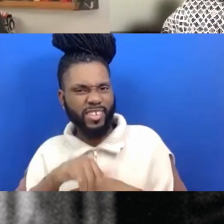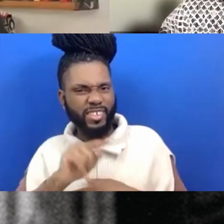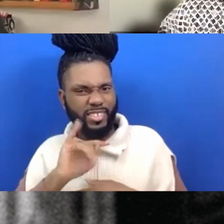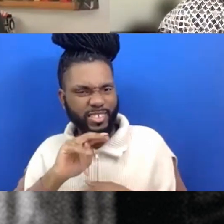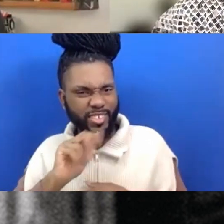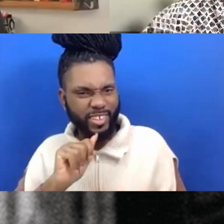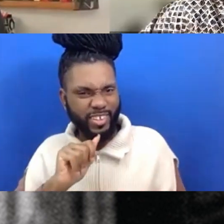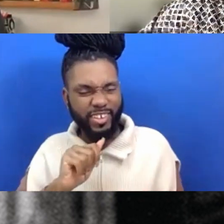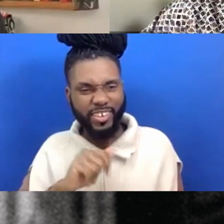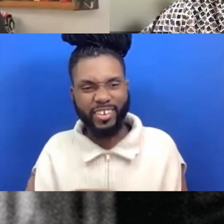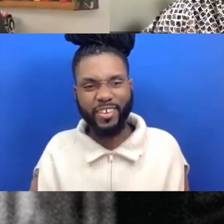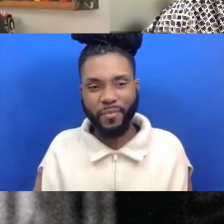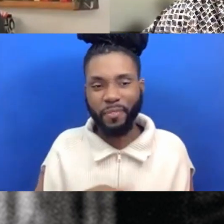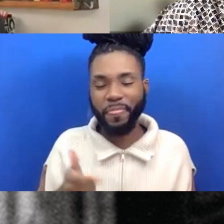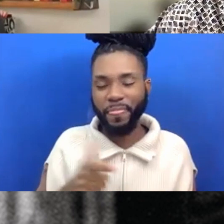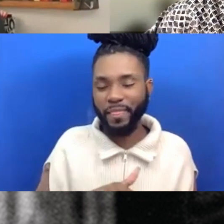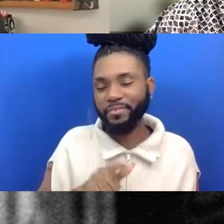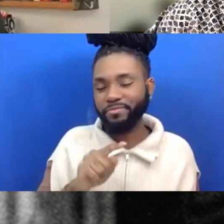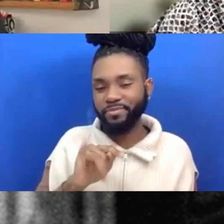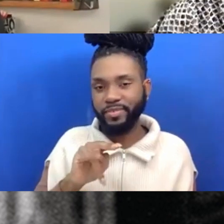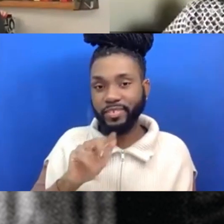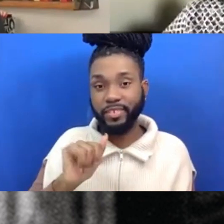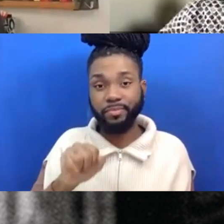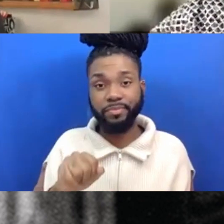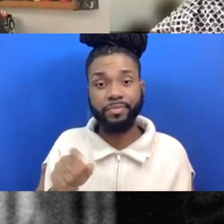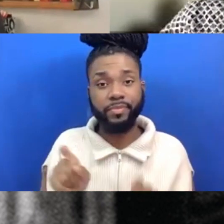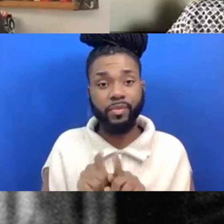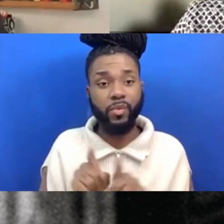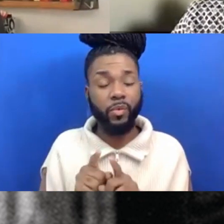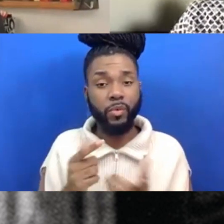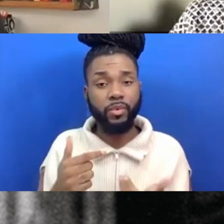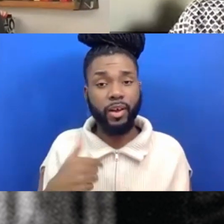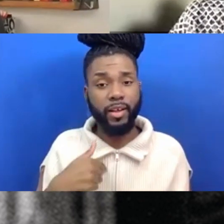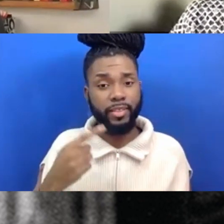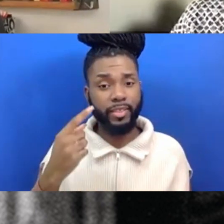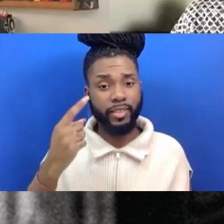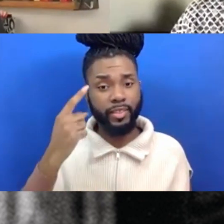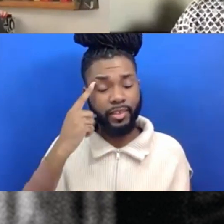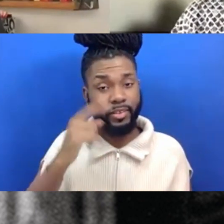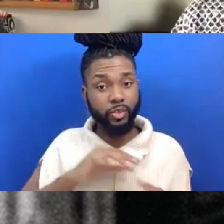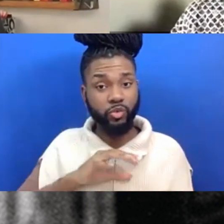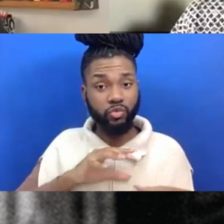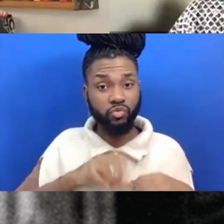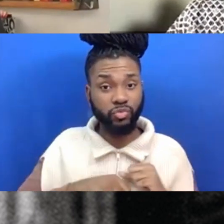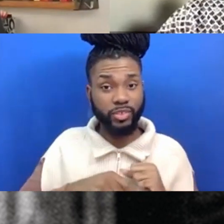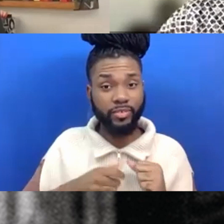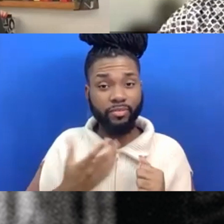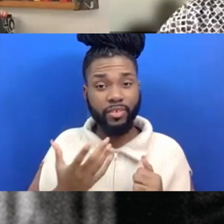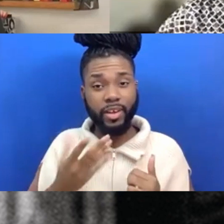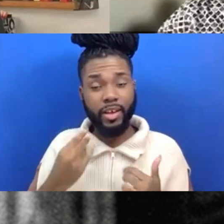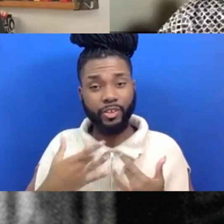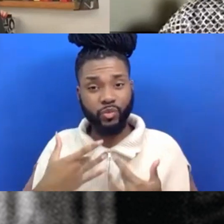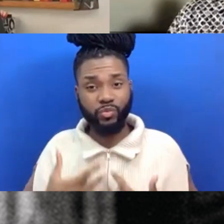yeah. But I mean, it is also that it was, I think that Grief and Grievance was